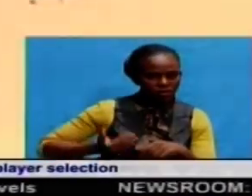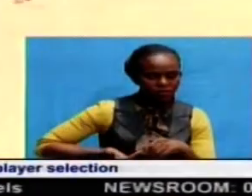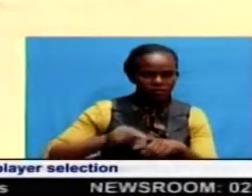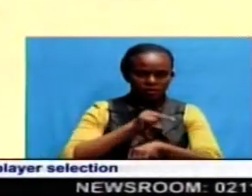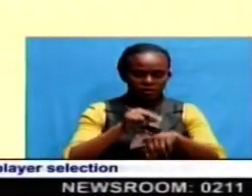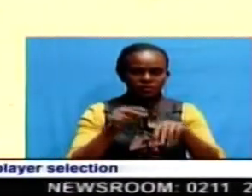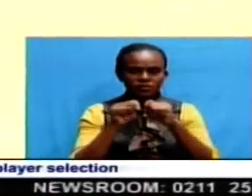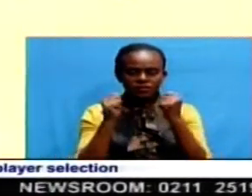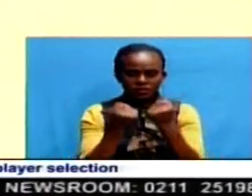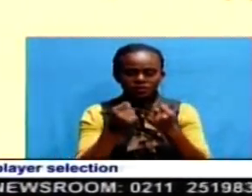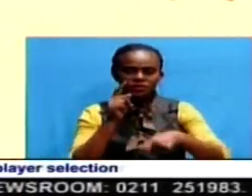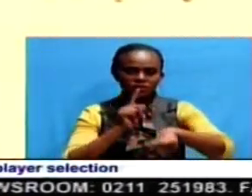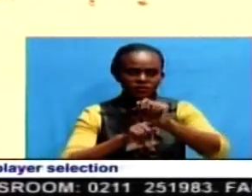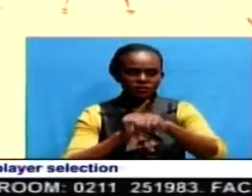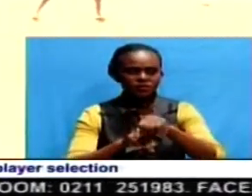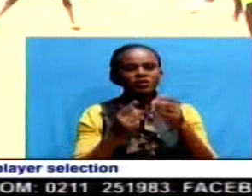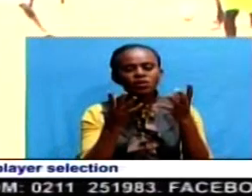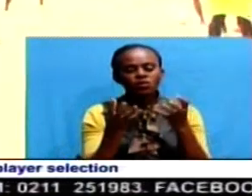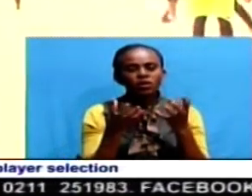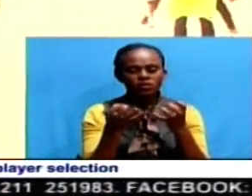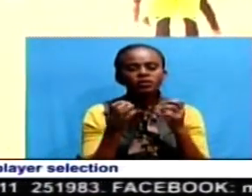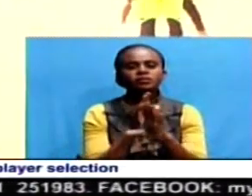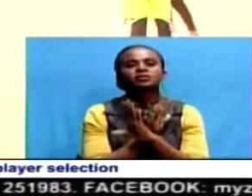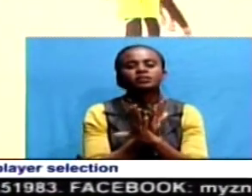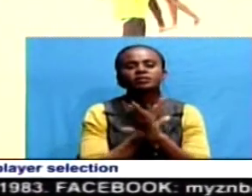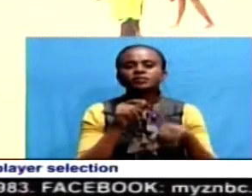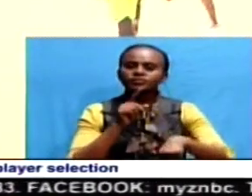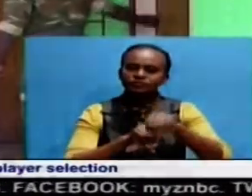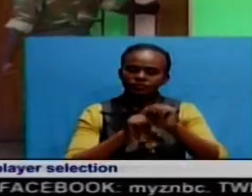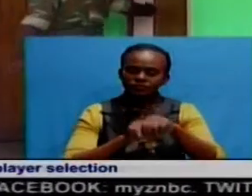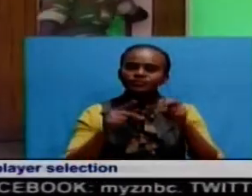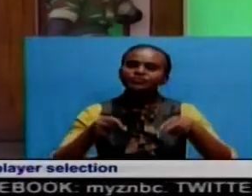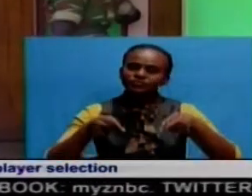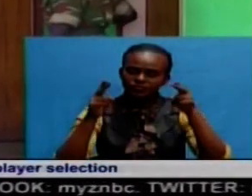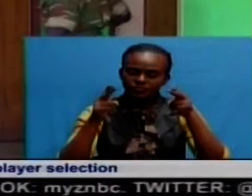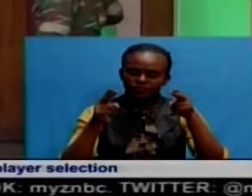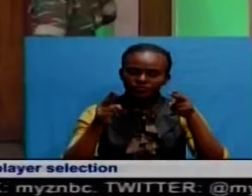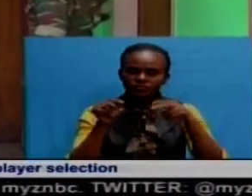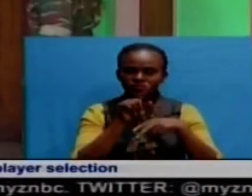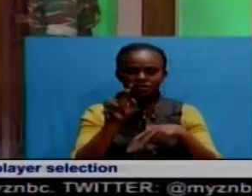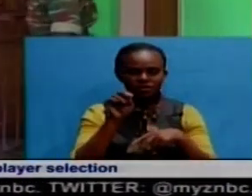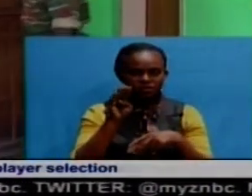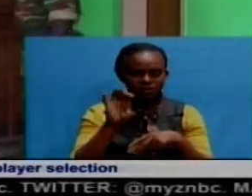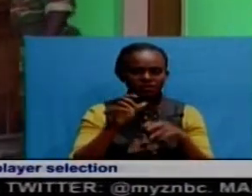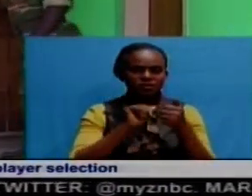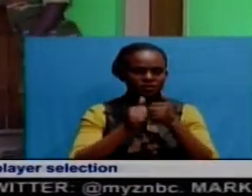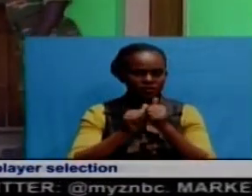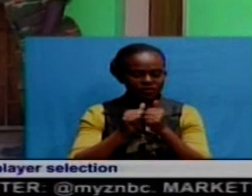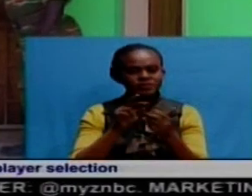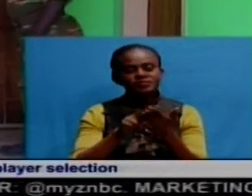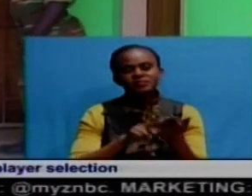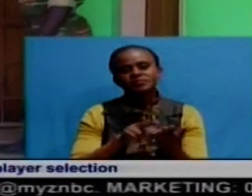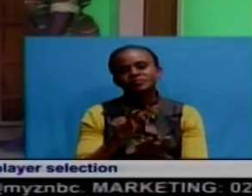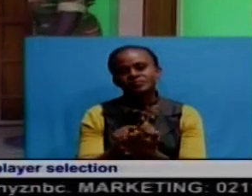team player, aspires to take Zambian football to greater heights. Etambuyu Katota, ZNBC Sports,